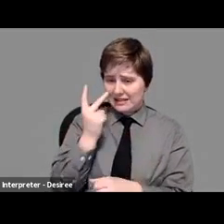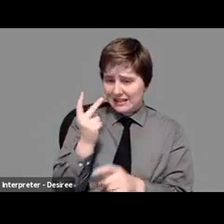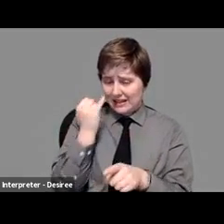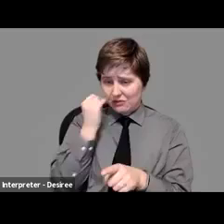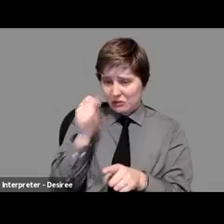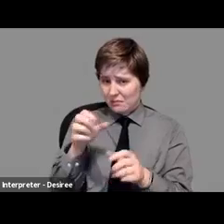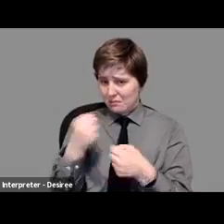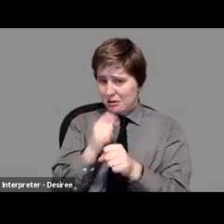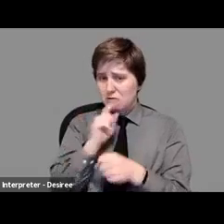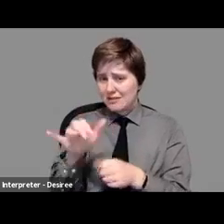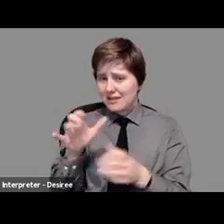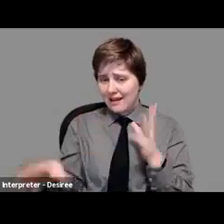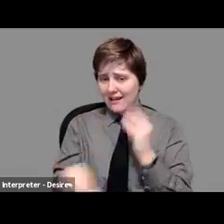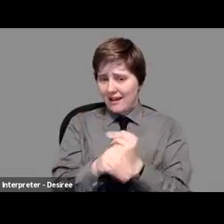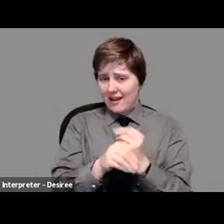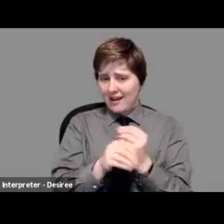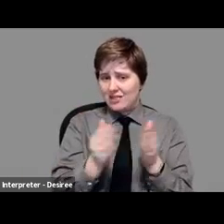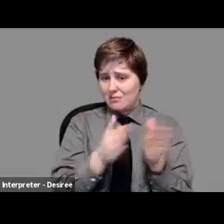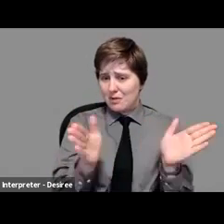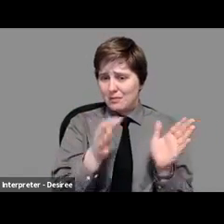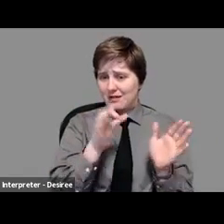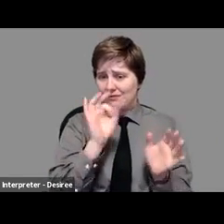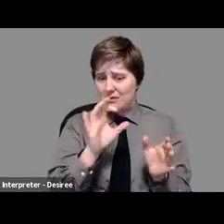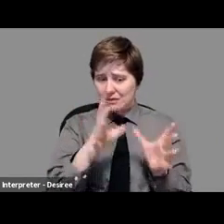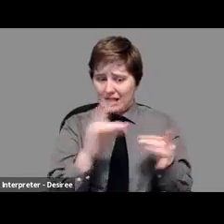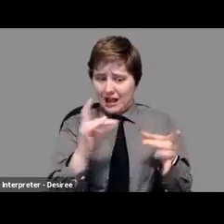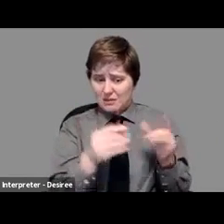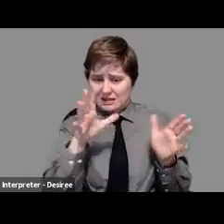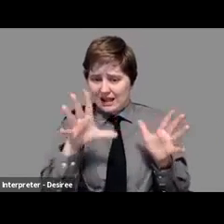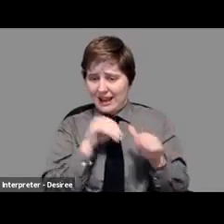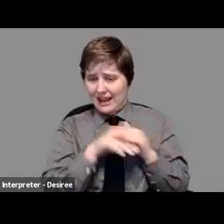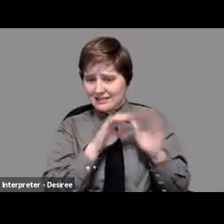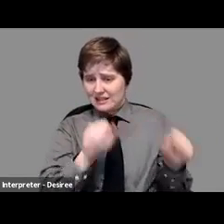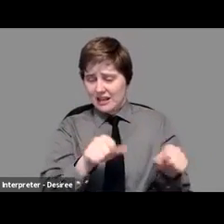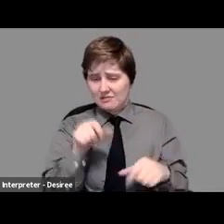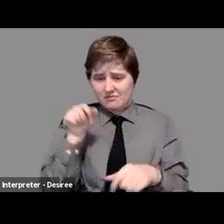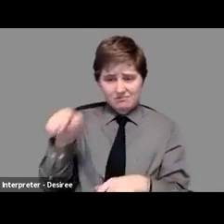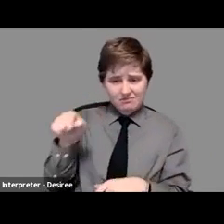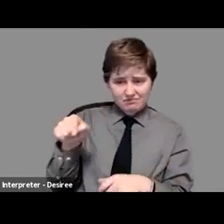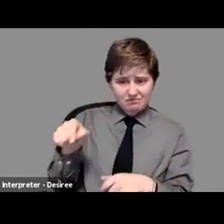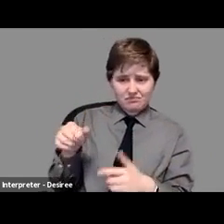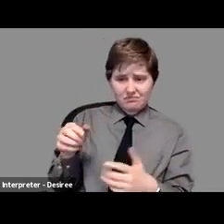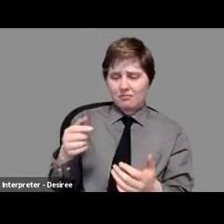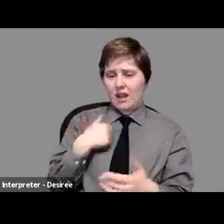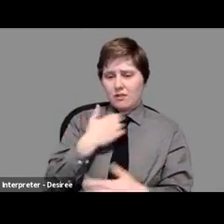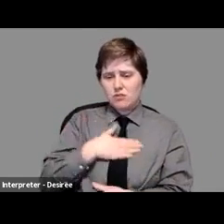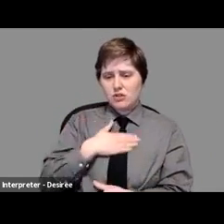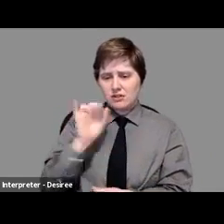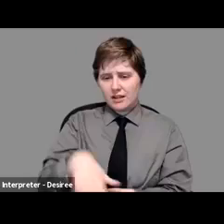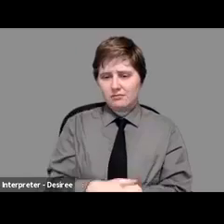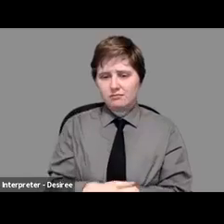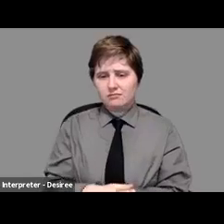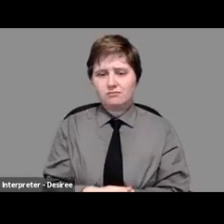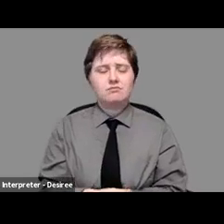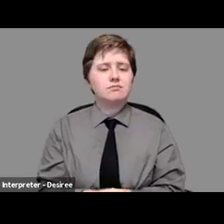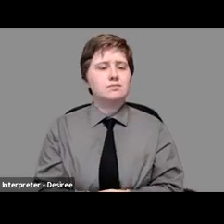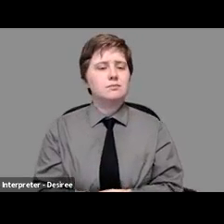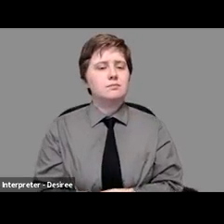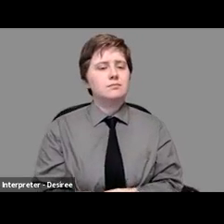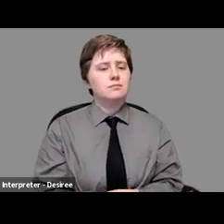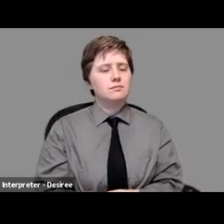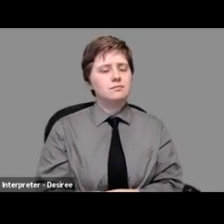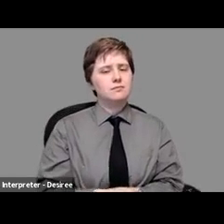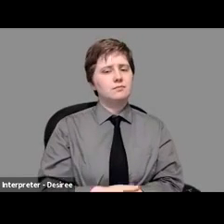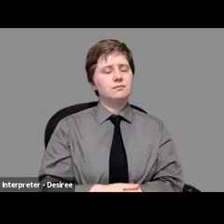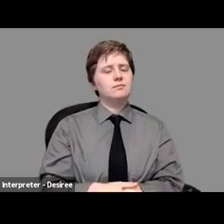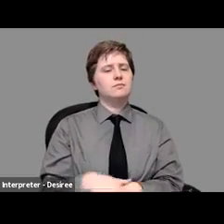make sure that link is on the public so everybody can get access to that link that Jeff put here, I would greatly appreciate it. So I